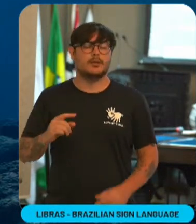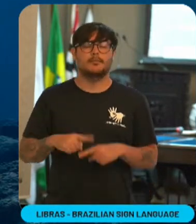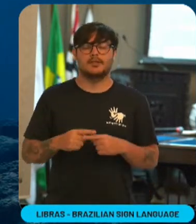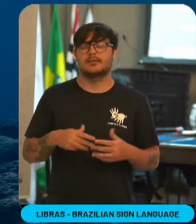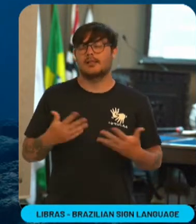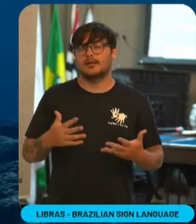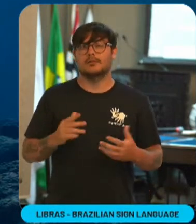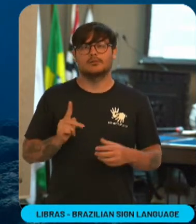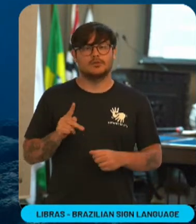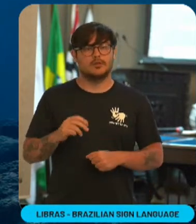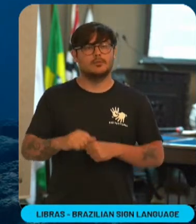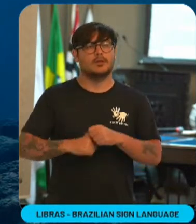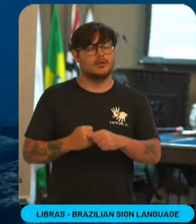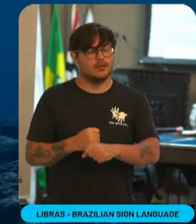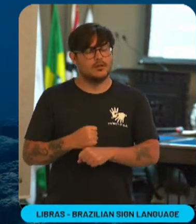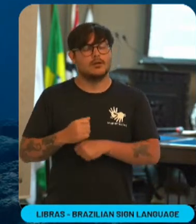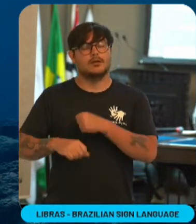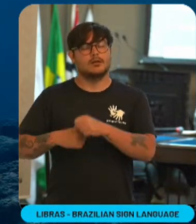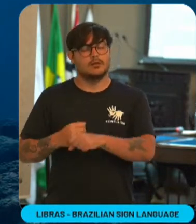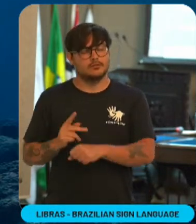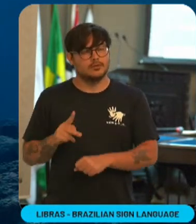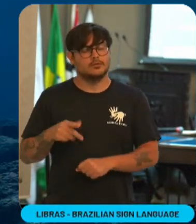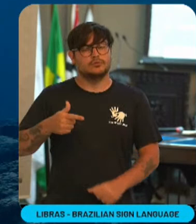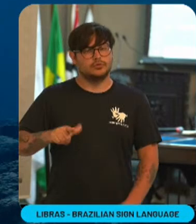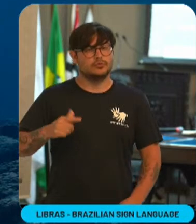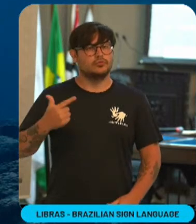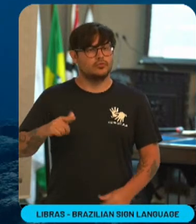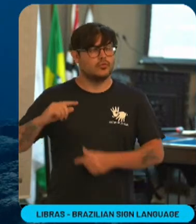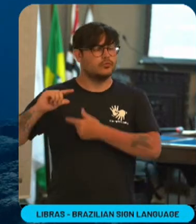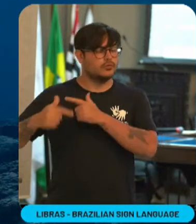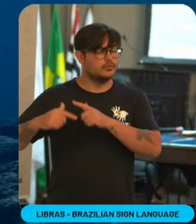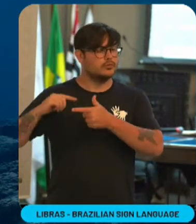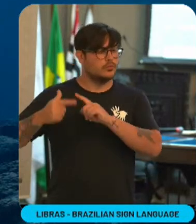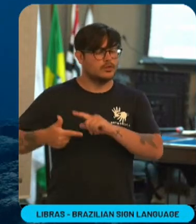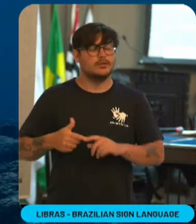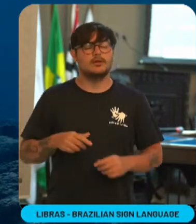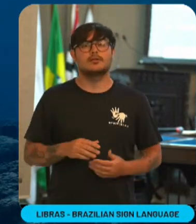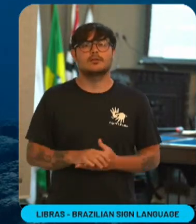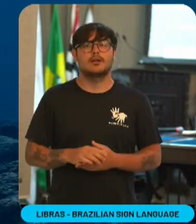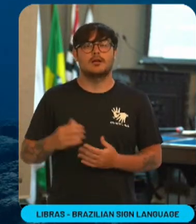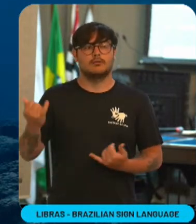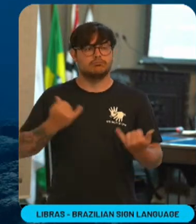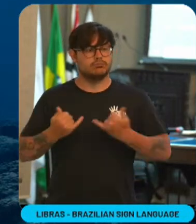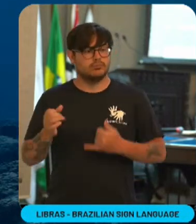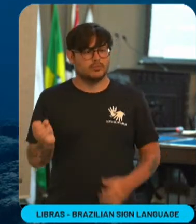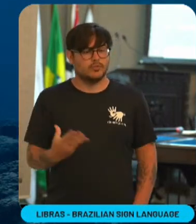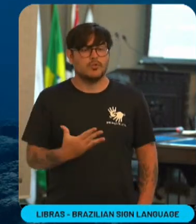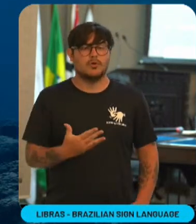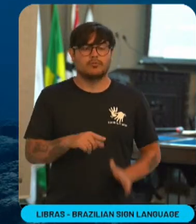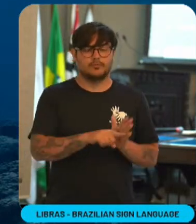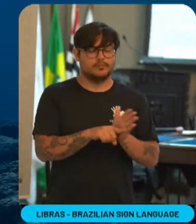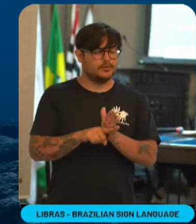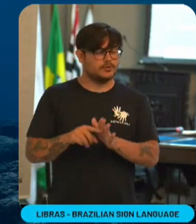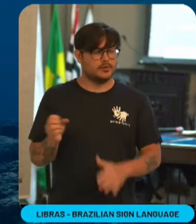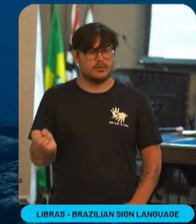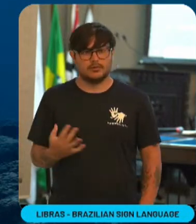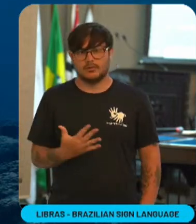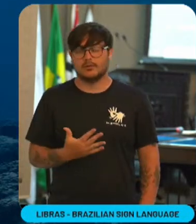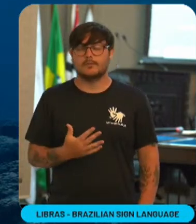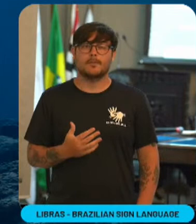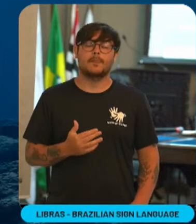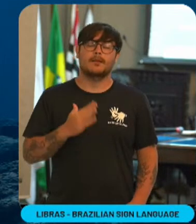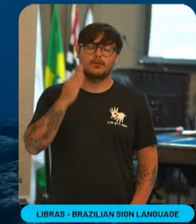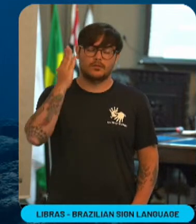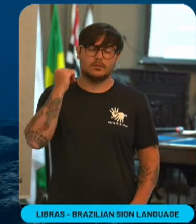and 2050. But of course, and annually we will update this information with new data, with more